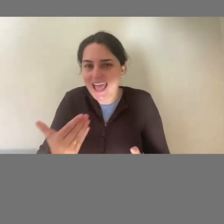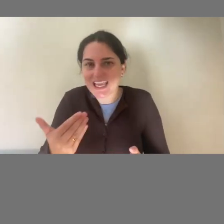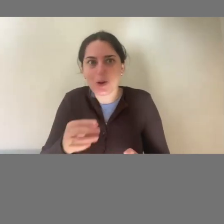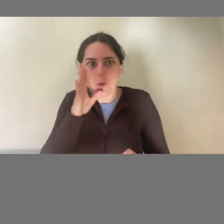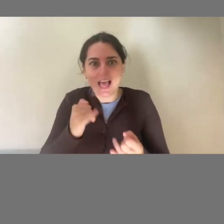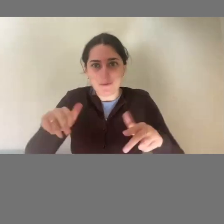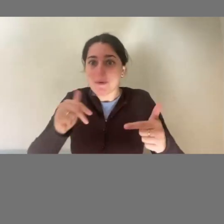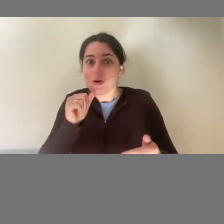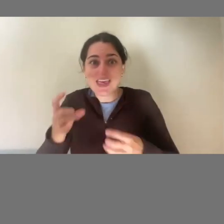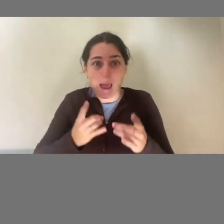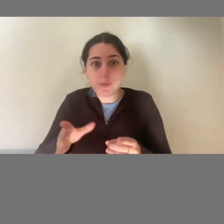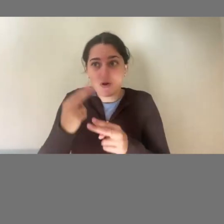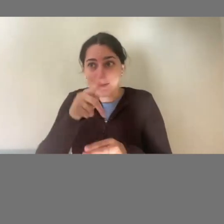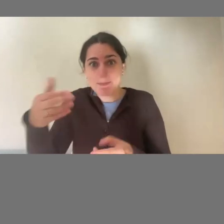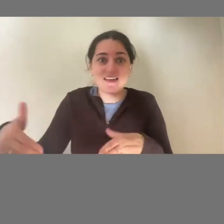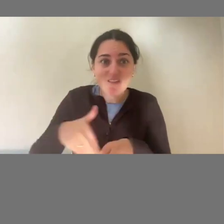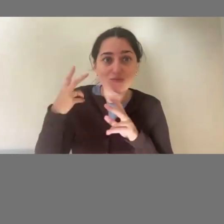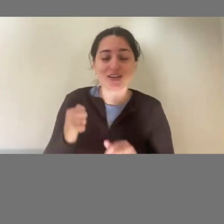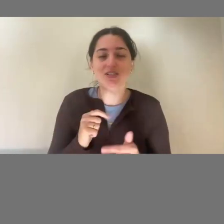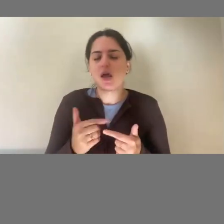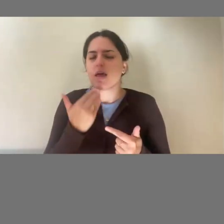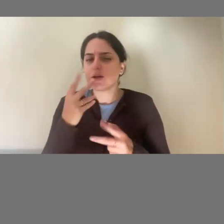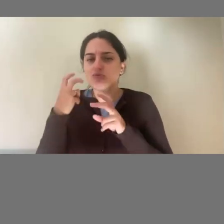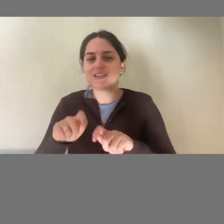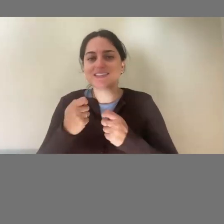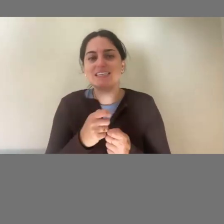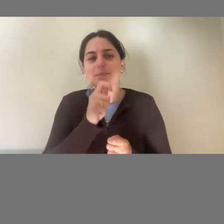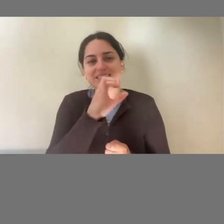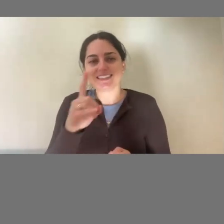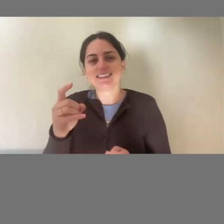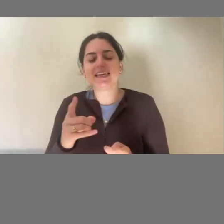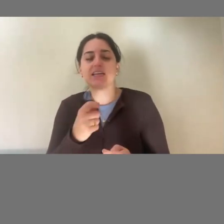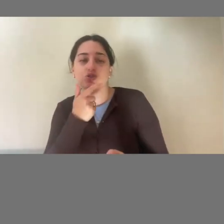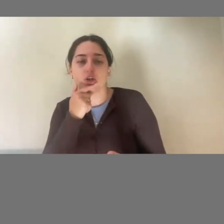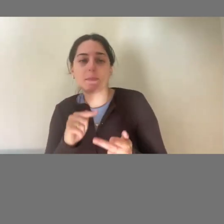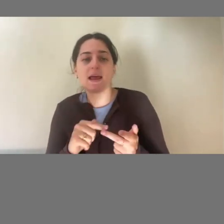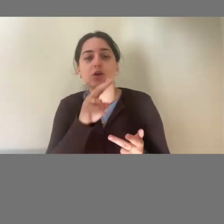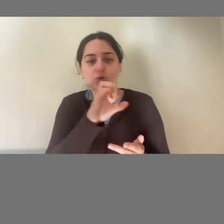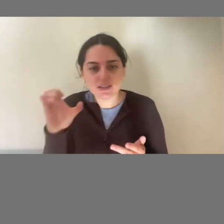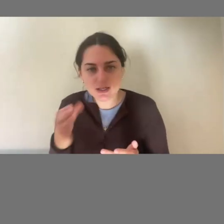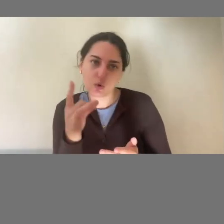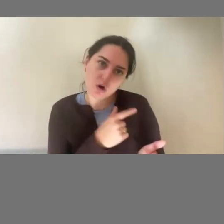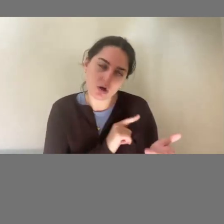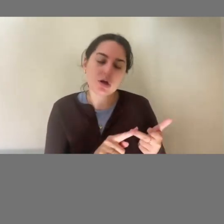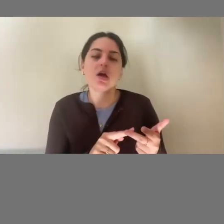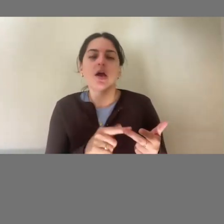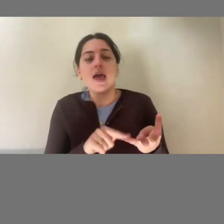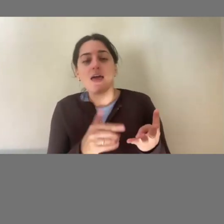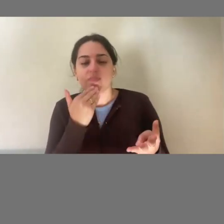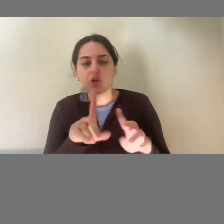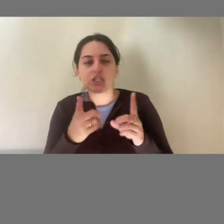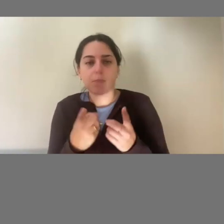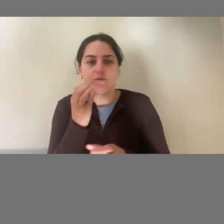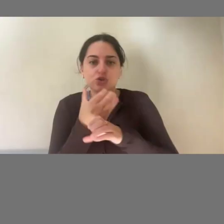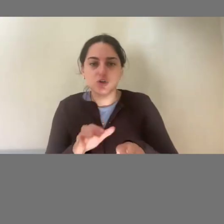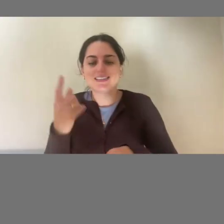happening. We'd like to thank also the research teams at Trinity College Dublin and University College Cork. We'd like to acknowledge the Department of Children, Disability